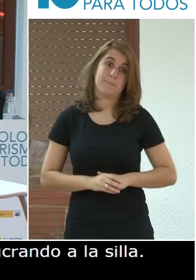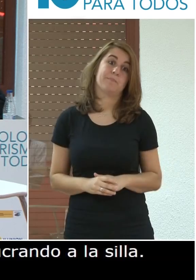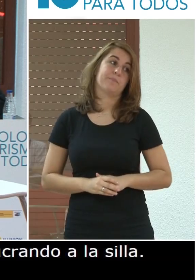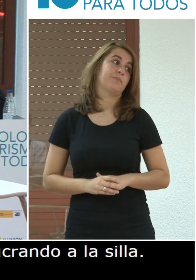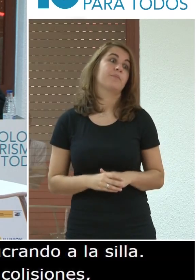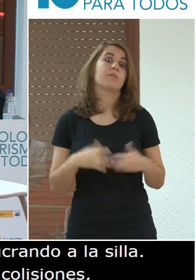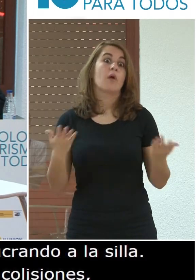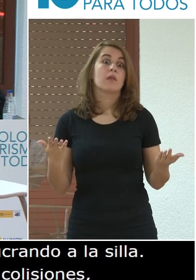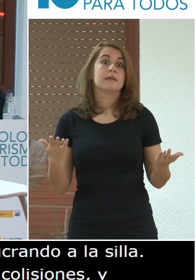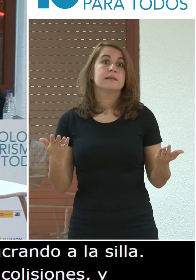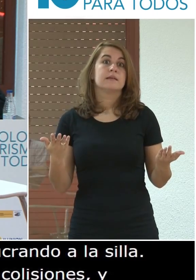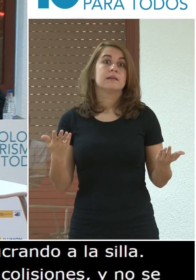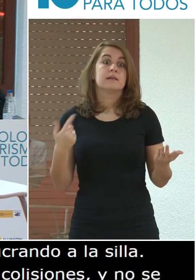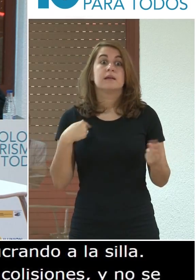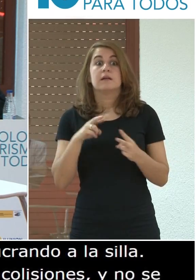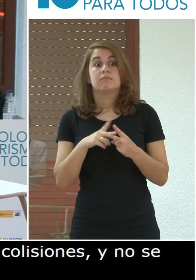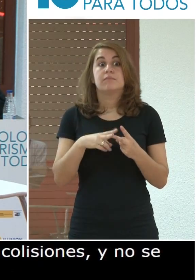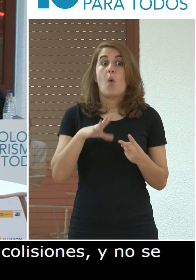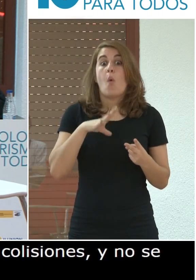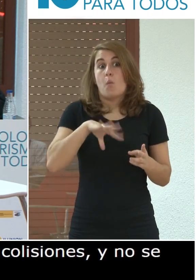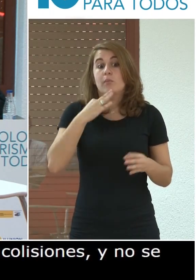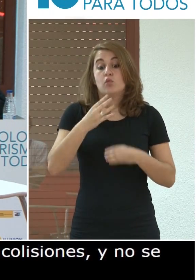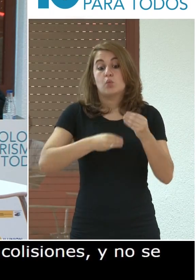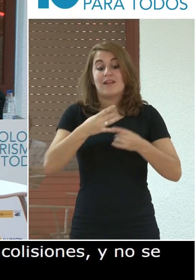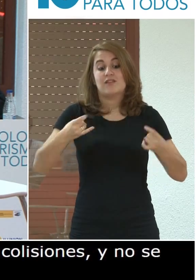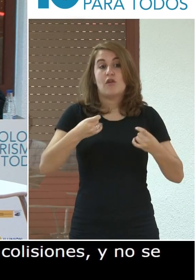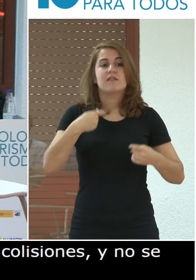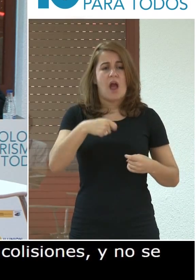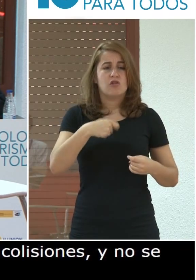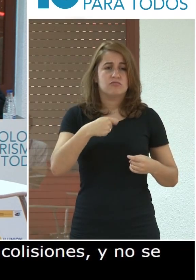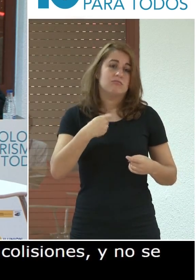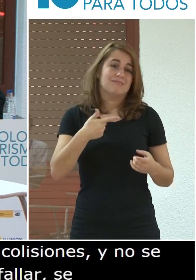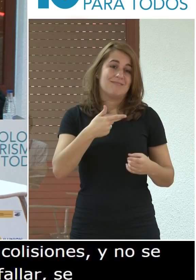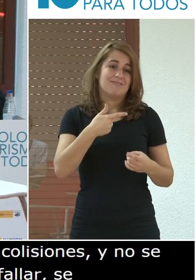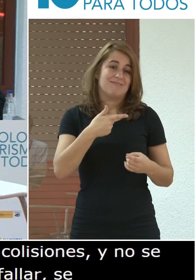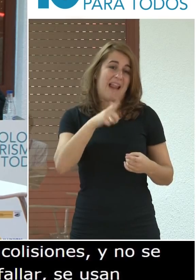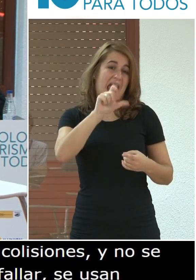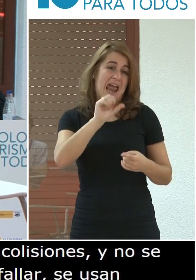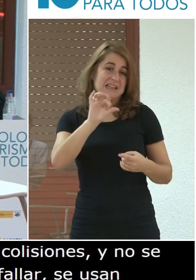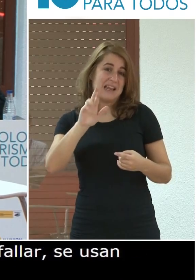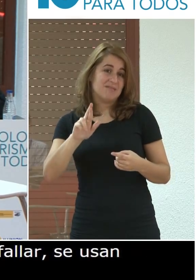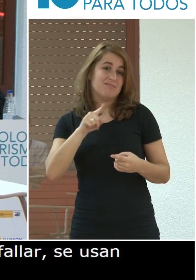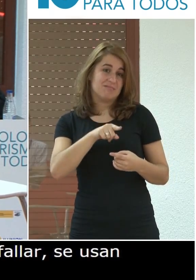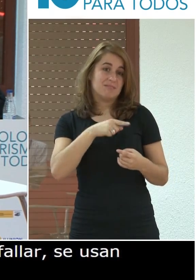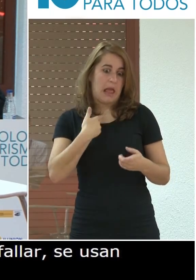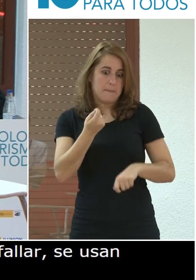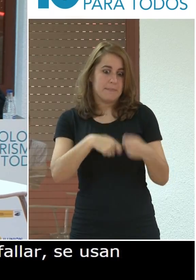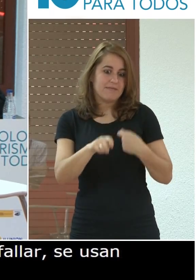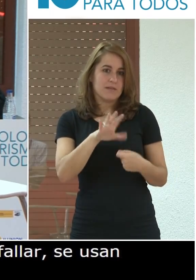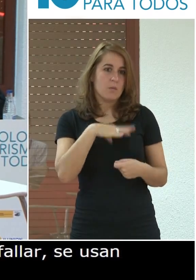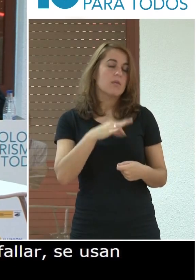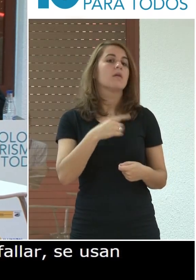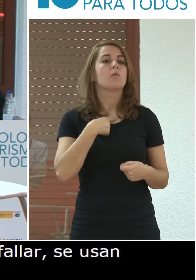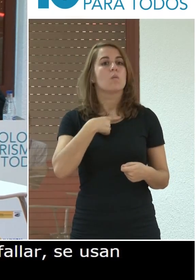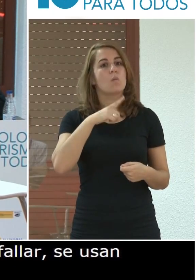can always give us problems. So we can either use expensive sensors such as lasers. That's one solution. These